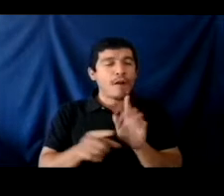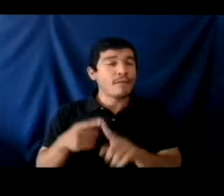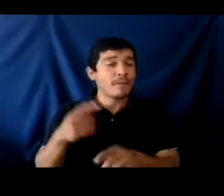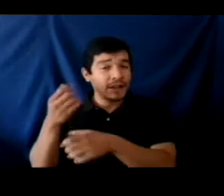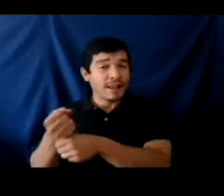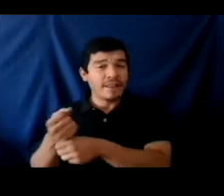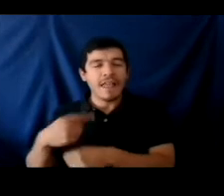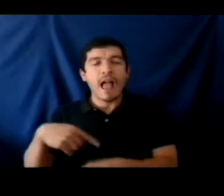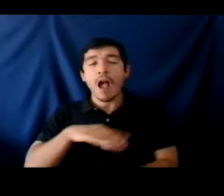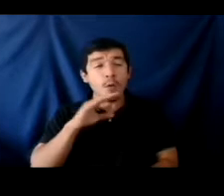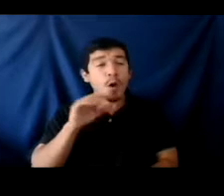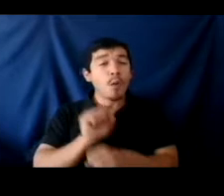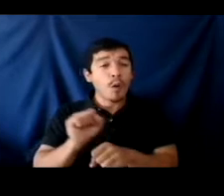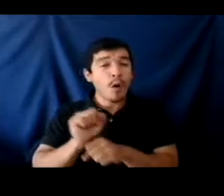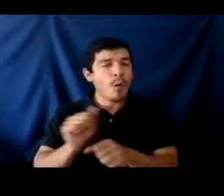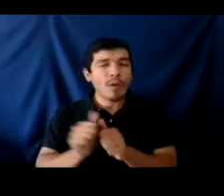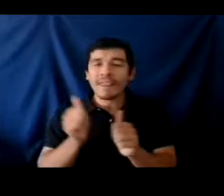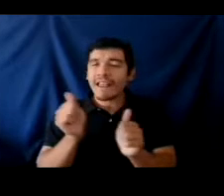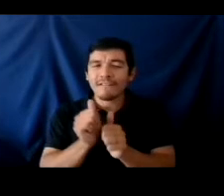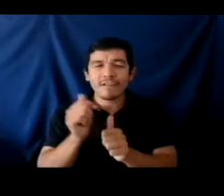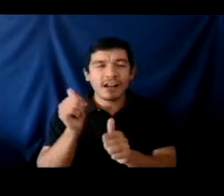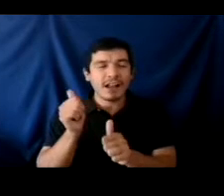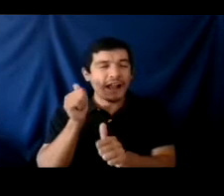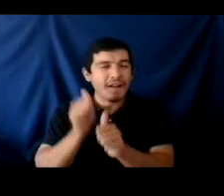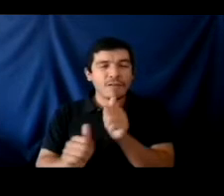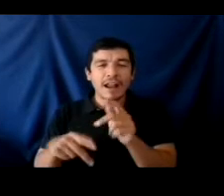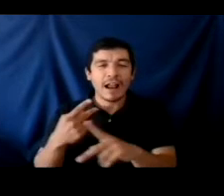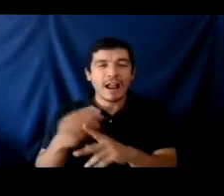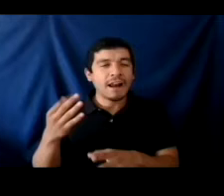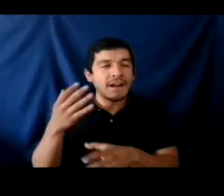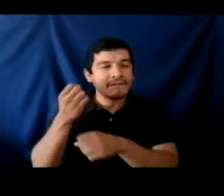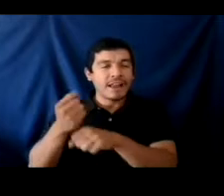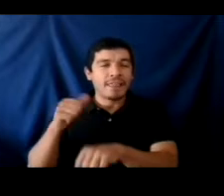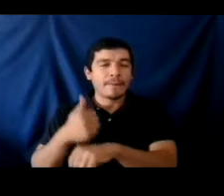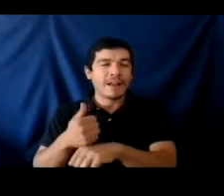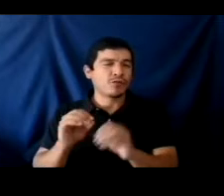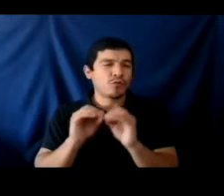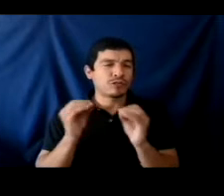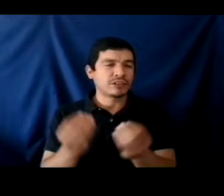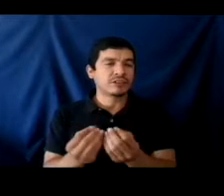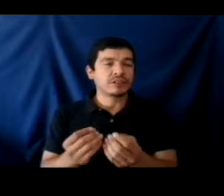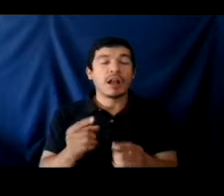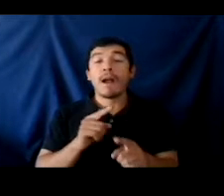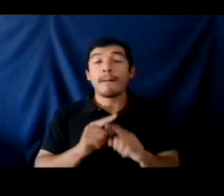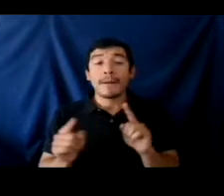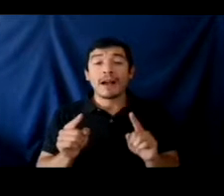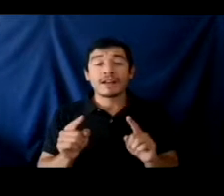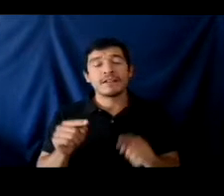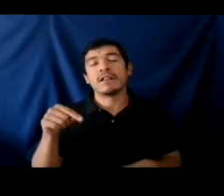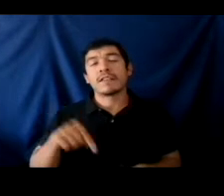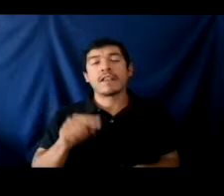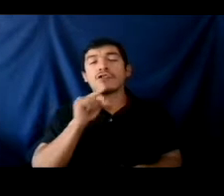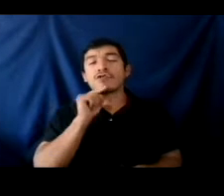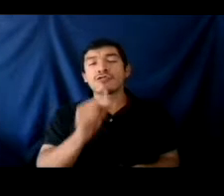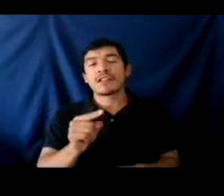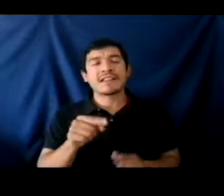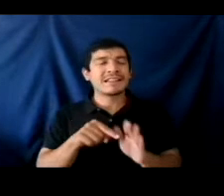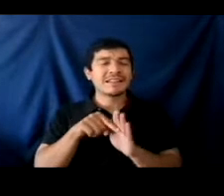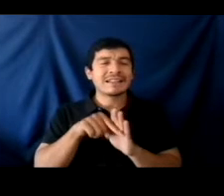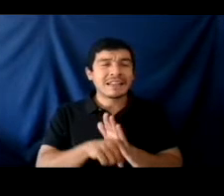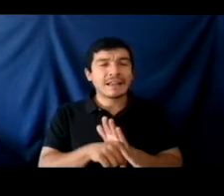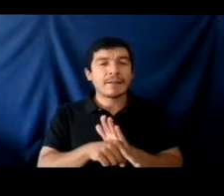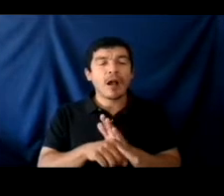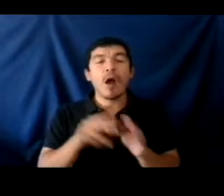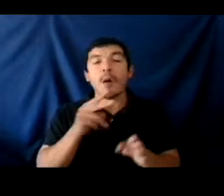going to work with every kind of faith organization. However, this really deep,